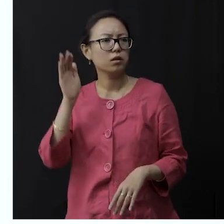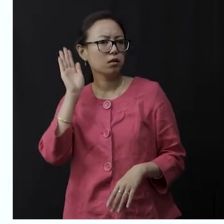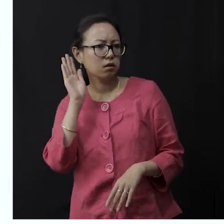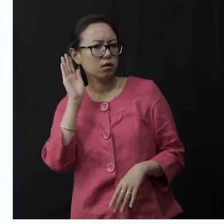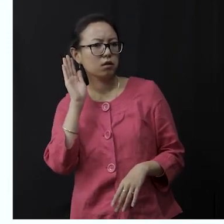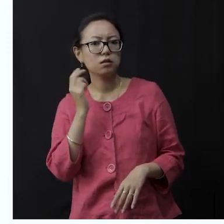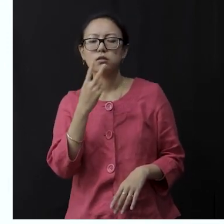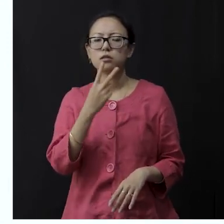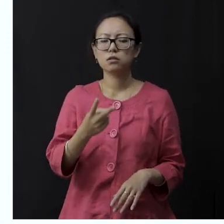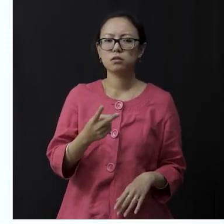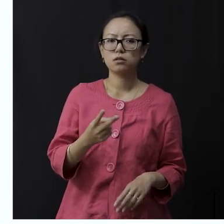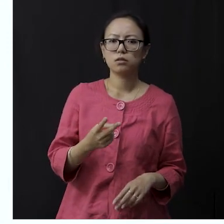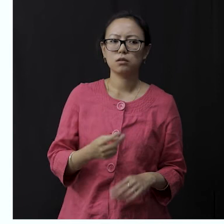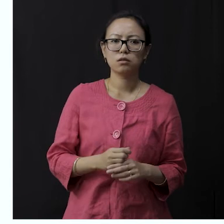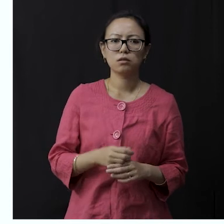you, okay, students?